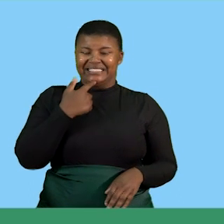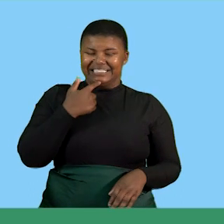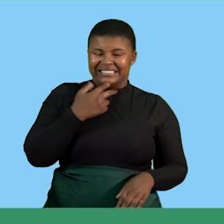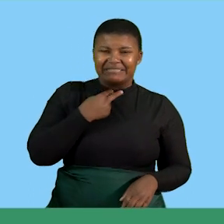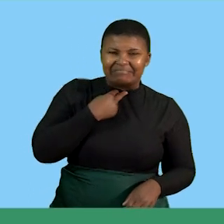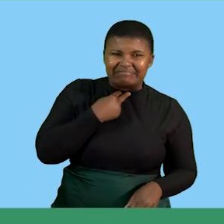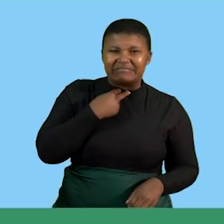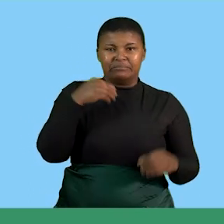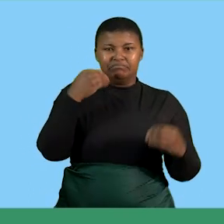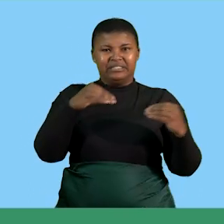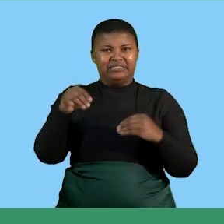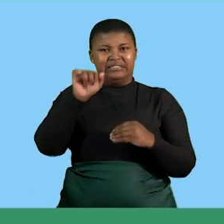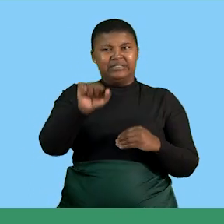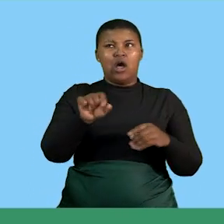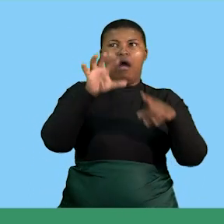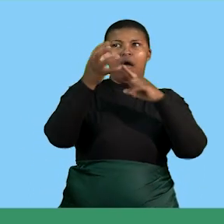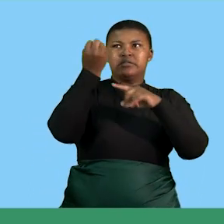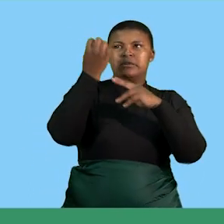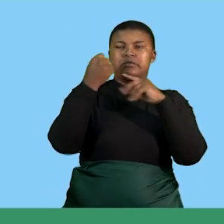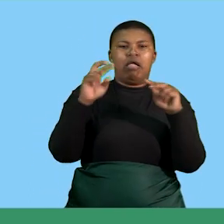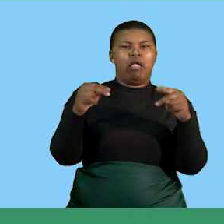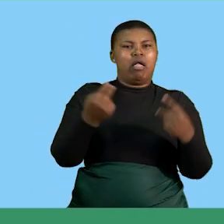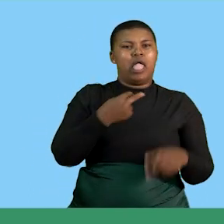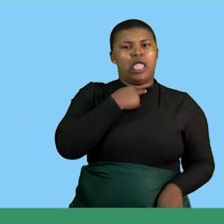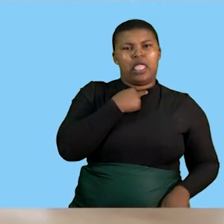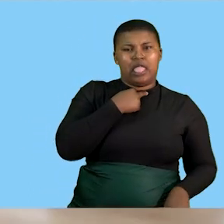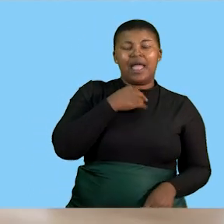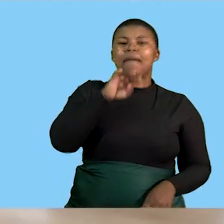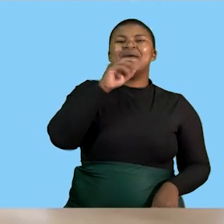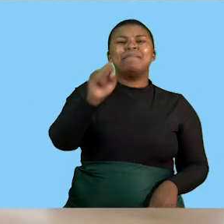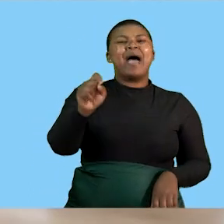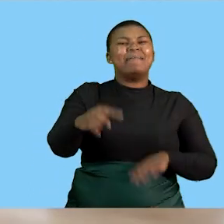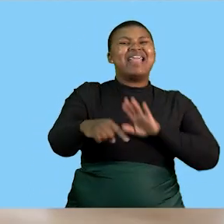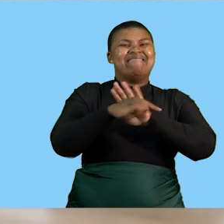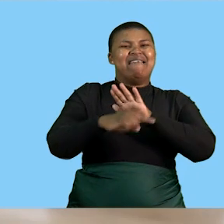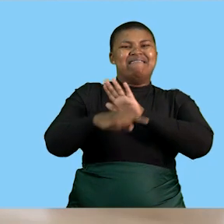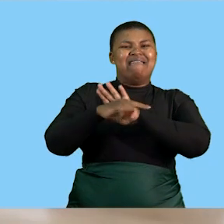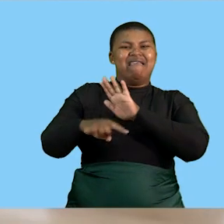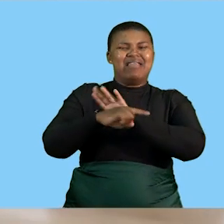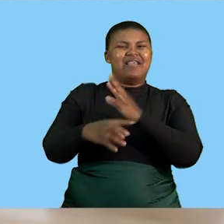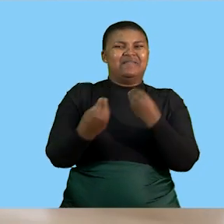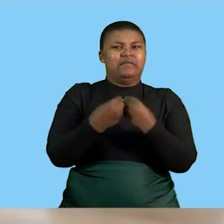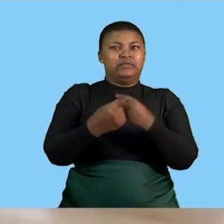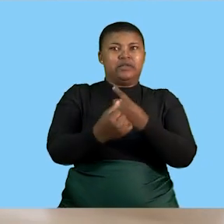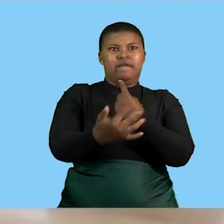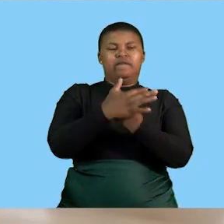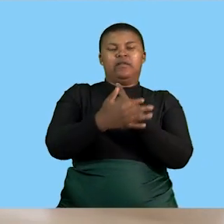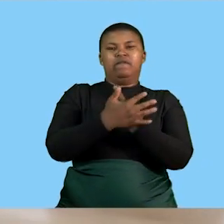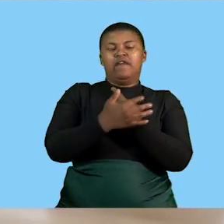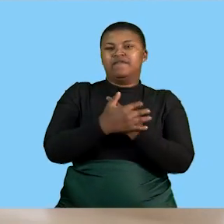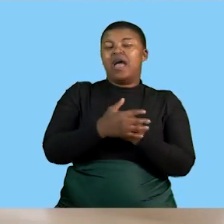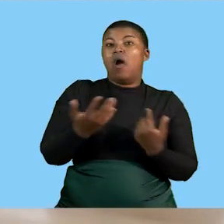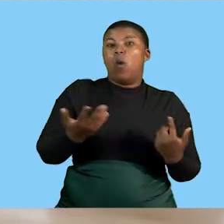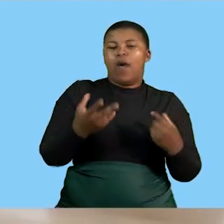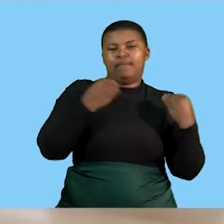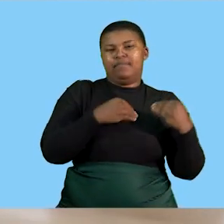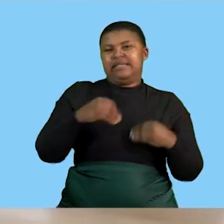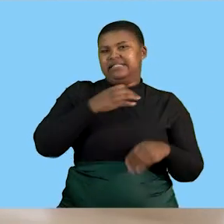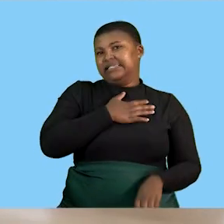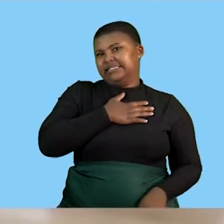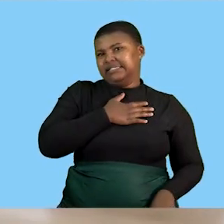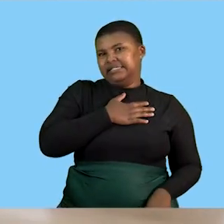opportunity, it states that it can be any factor, of course, in the external environment. And